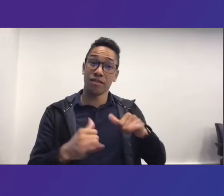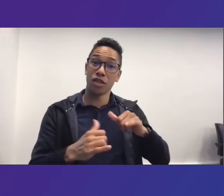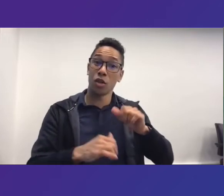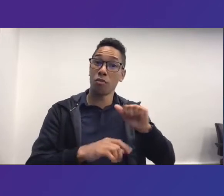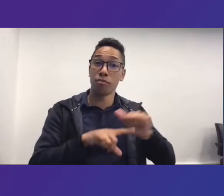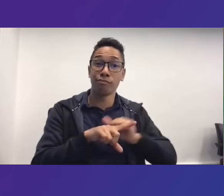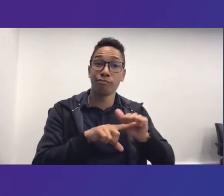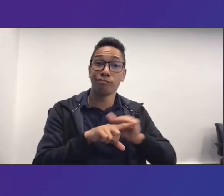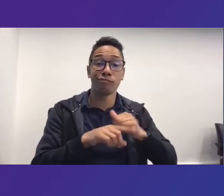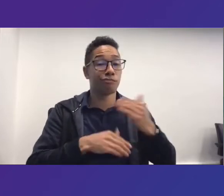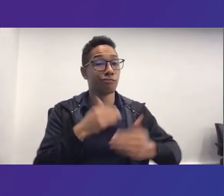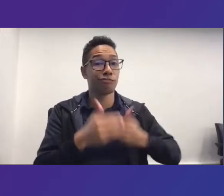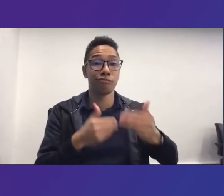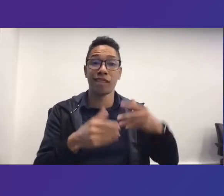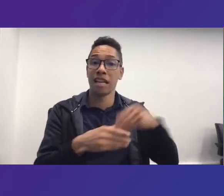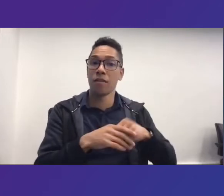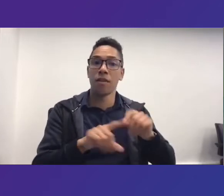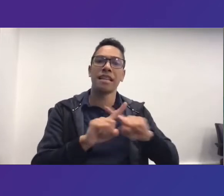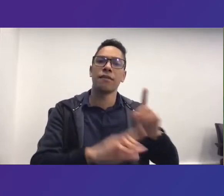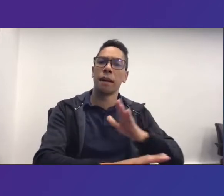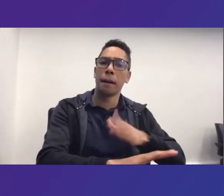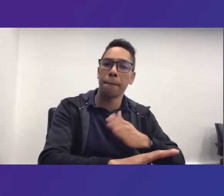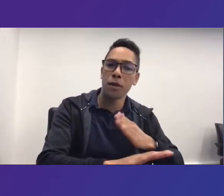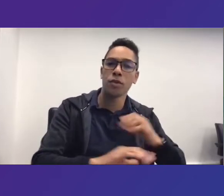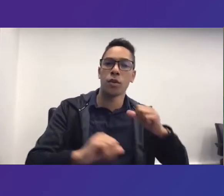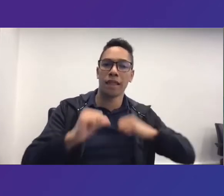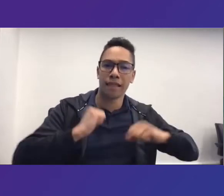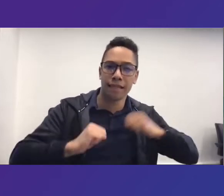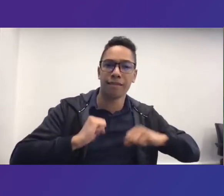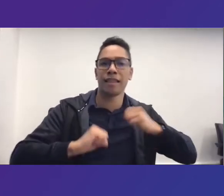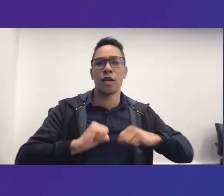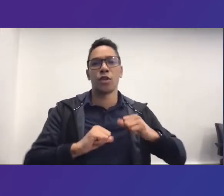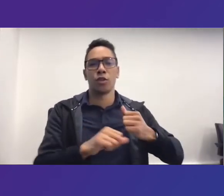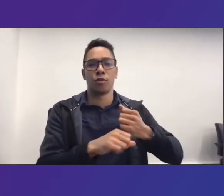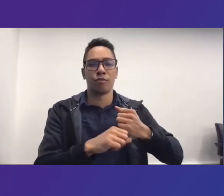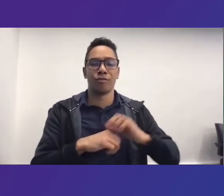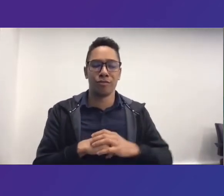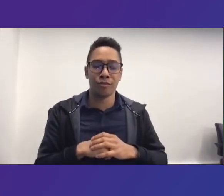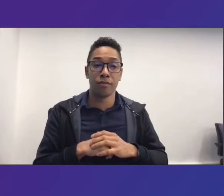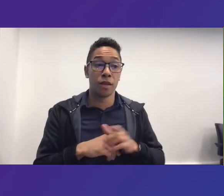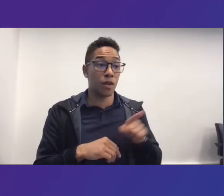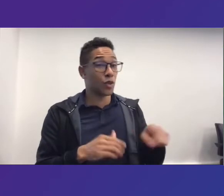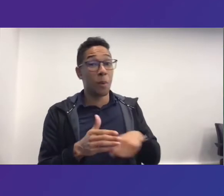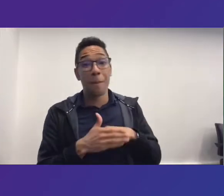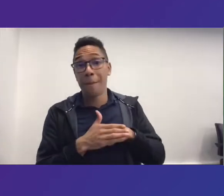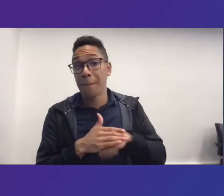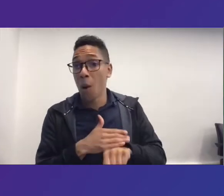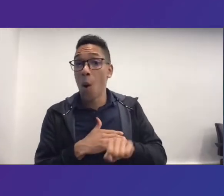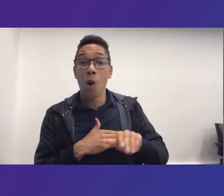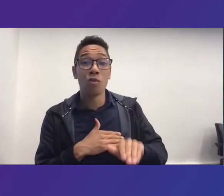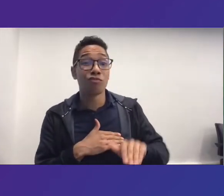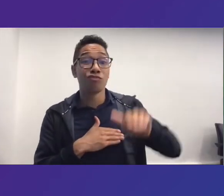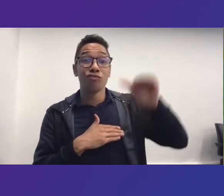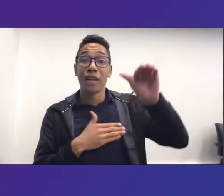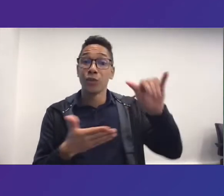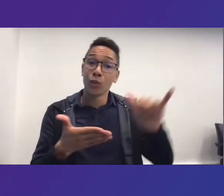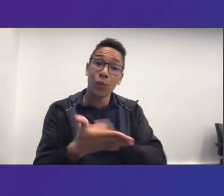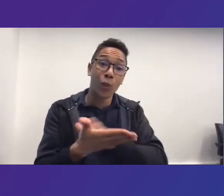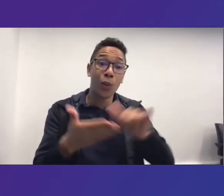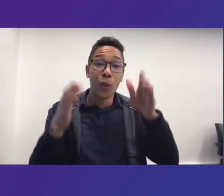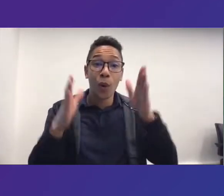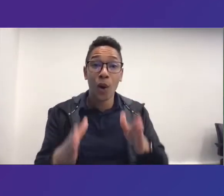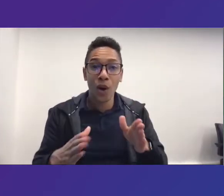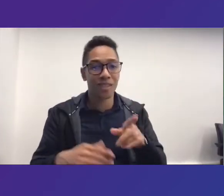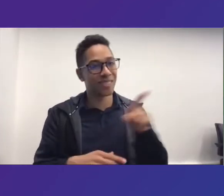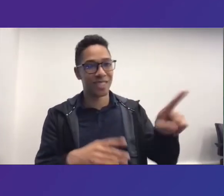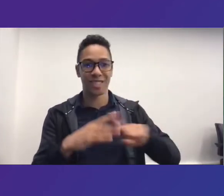various dance theater and musical theater productions. A born and bred New Yorker, Nina started as a